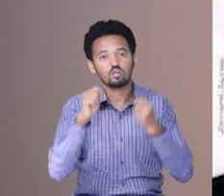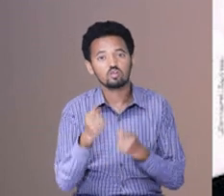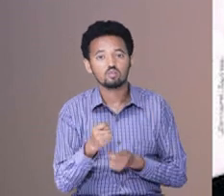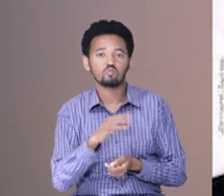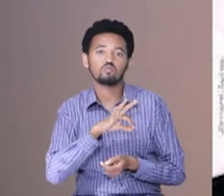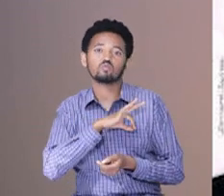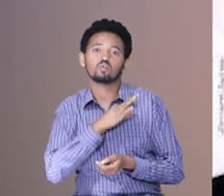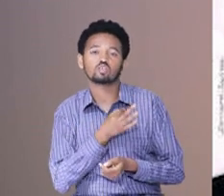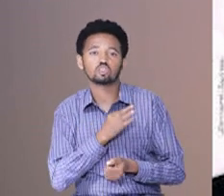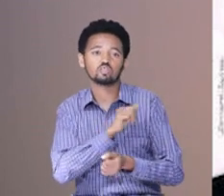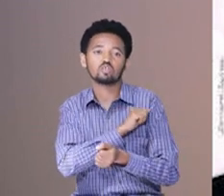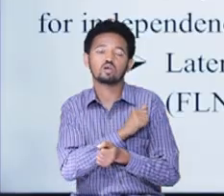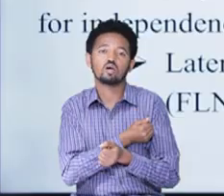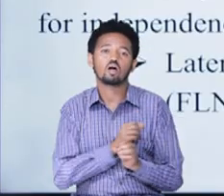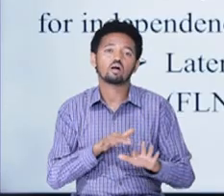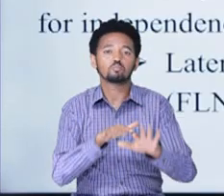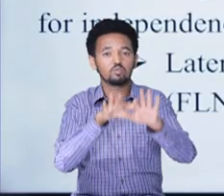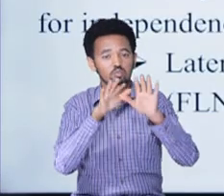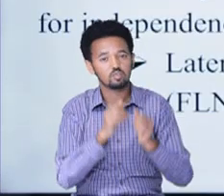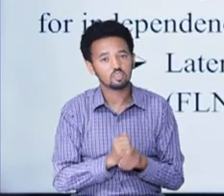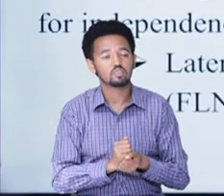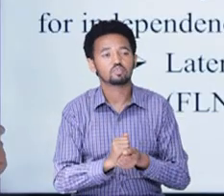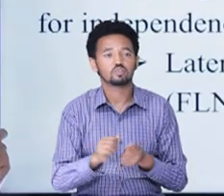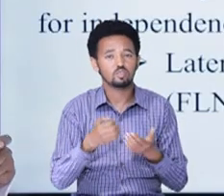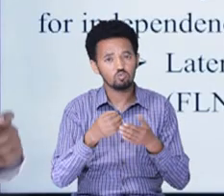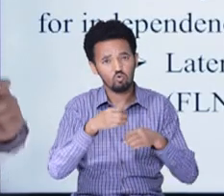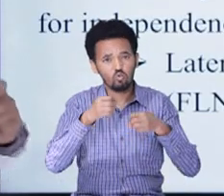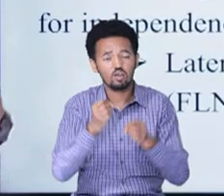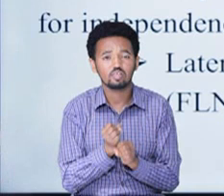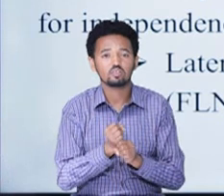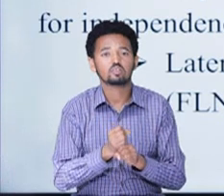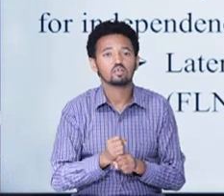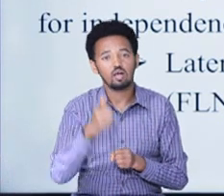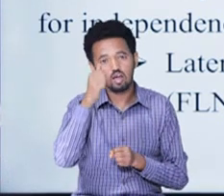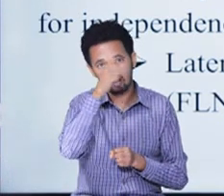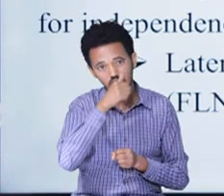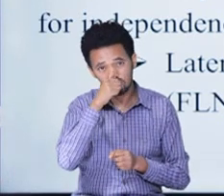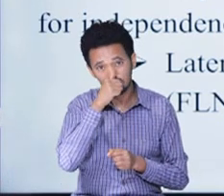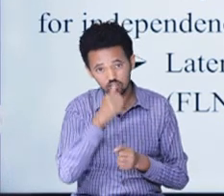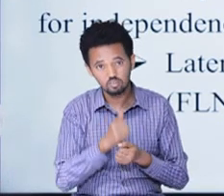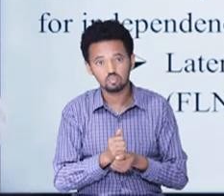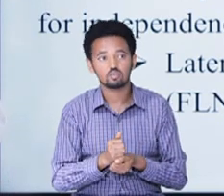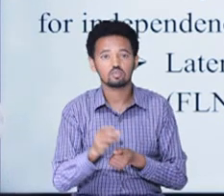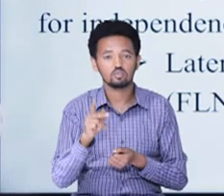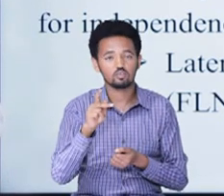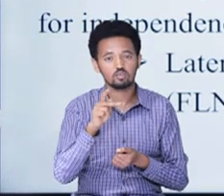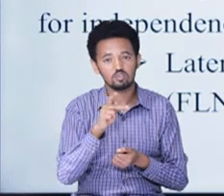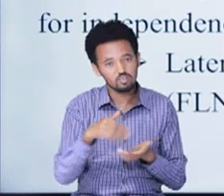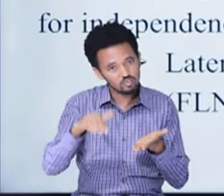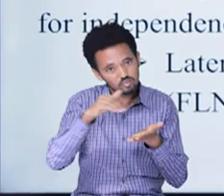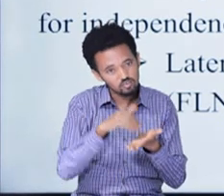French army. He was a peasant origin. He organized the Algerians peasant and